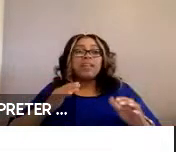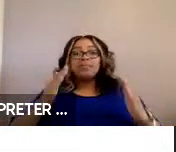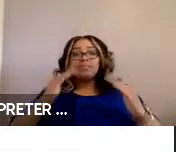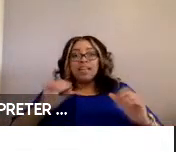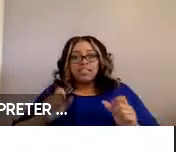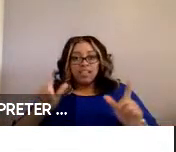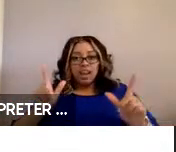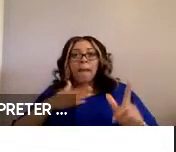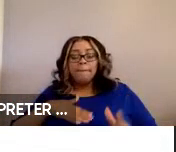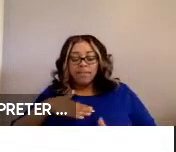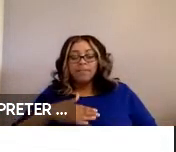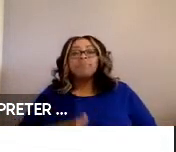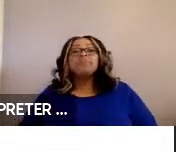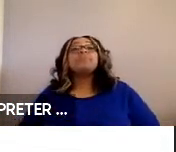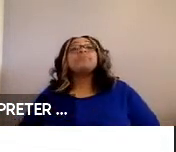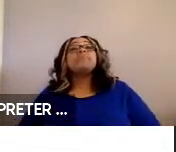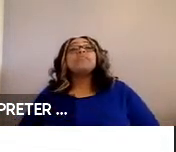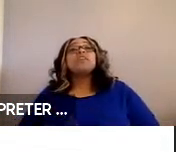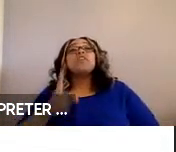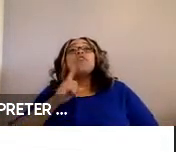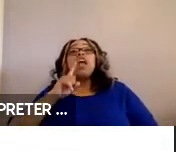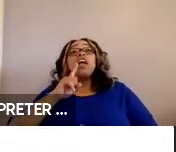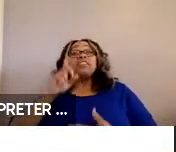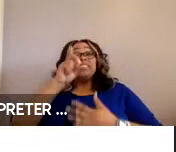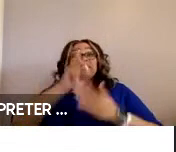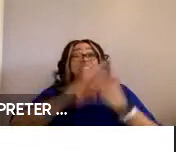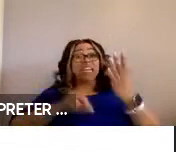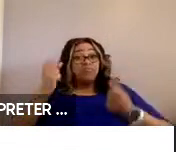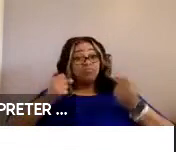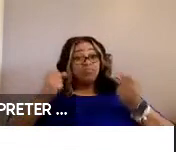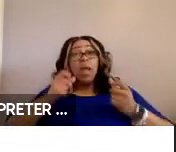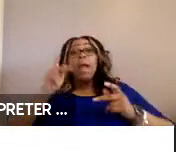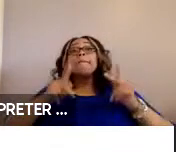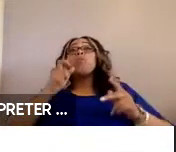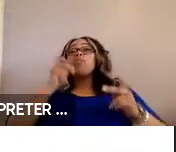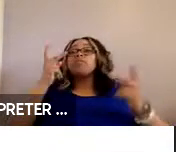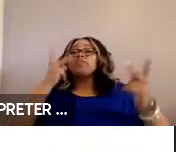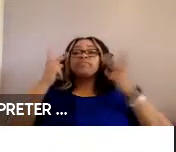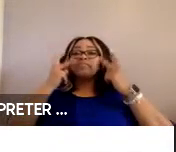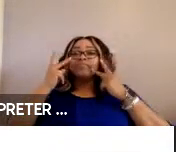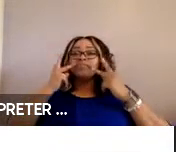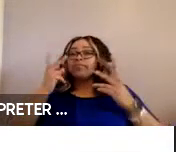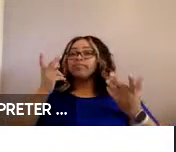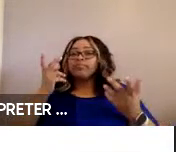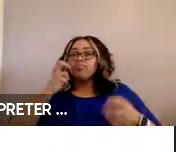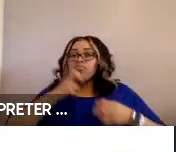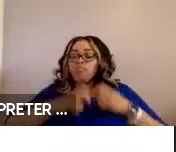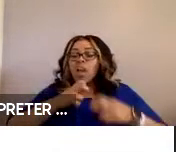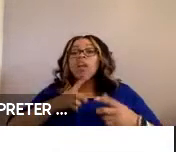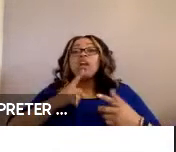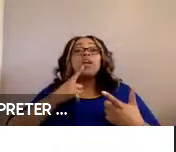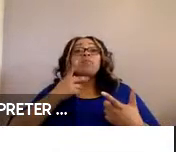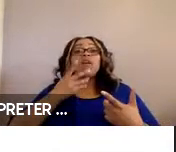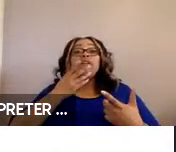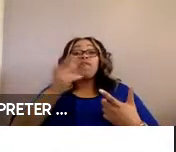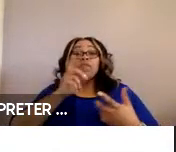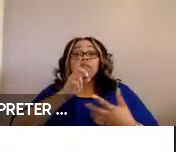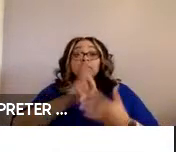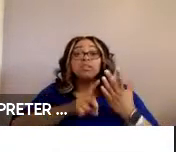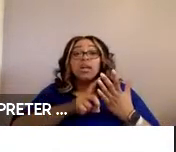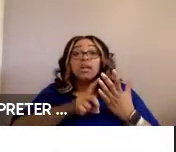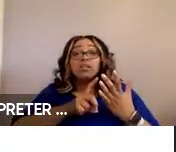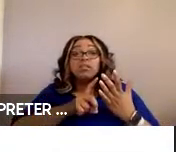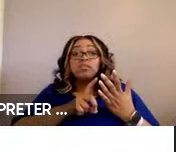please. Regarding vehicle design, participants with visual impairments noted that several design features should be incorporated,